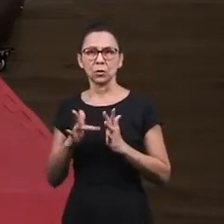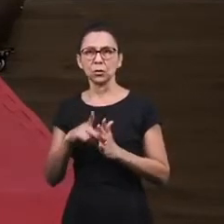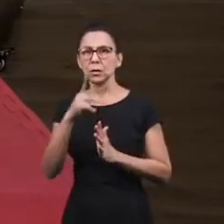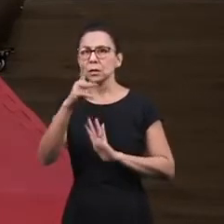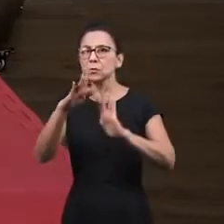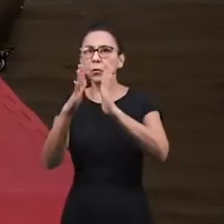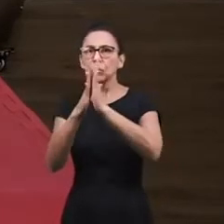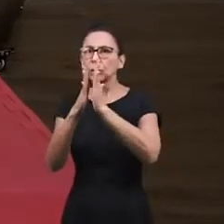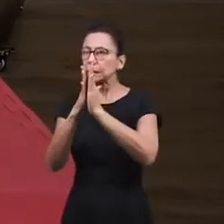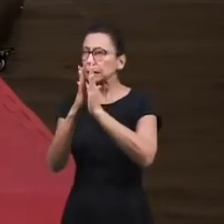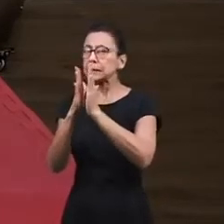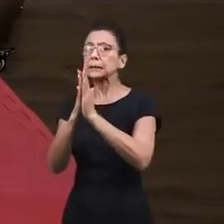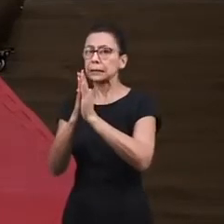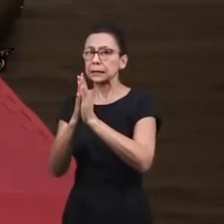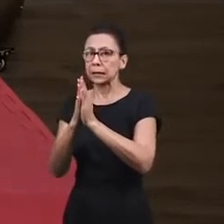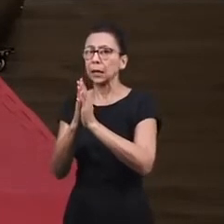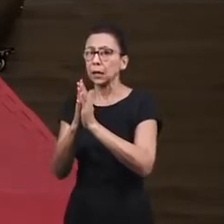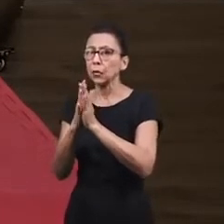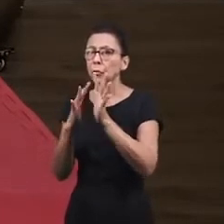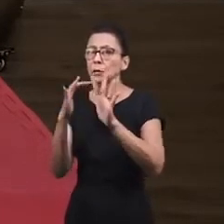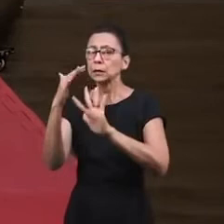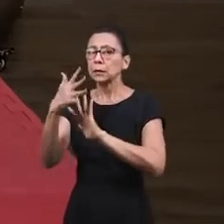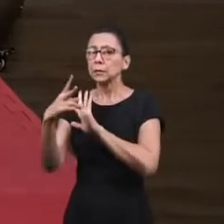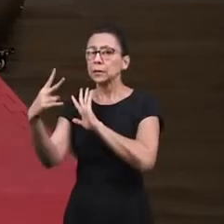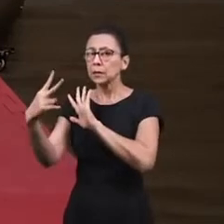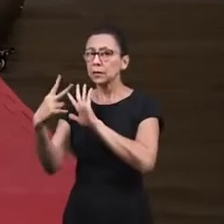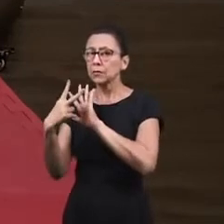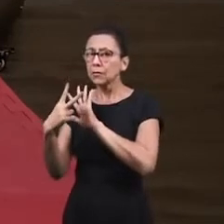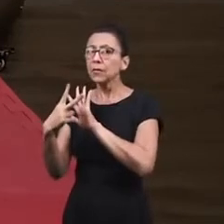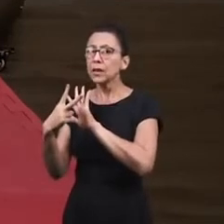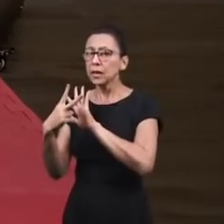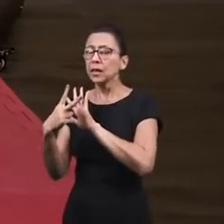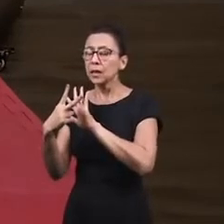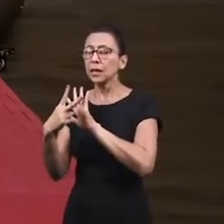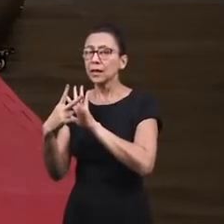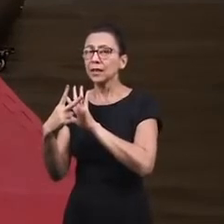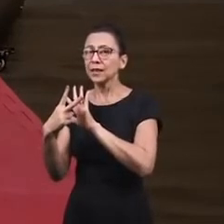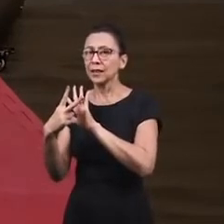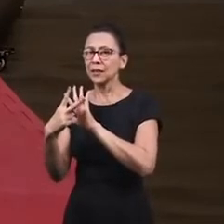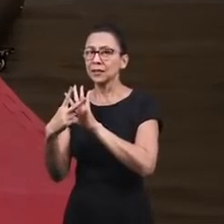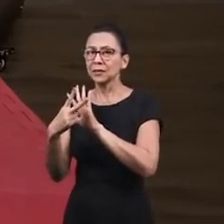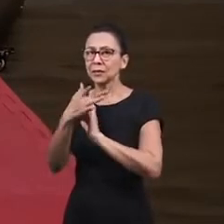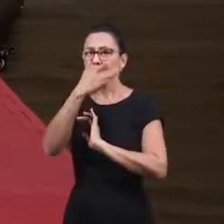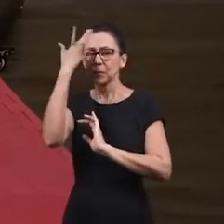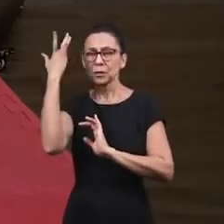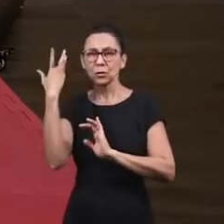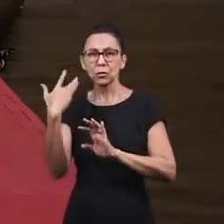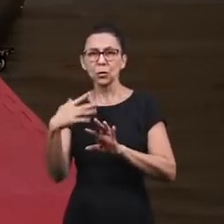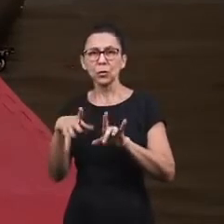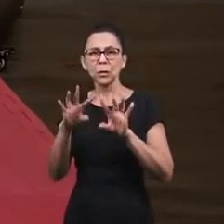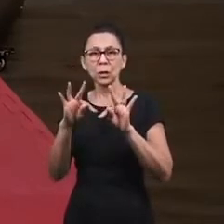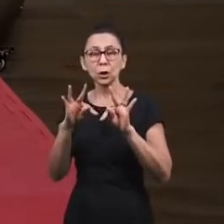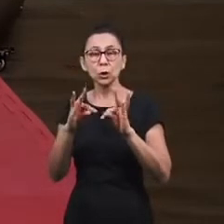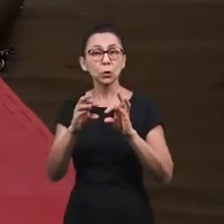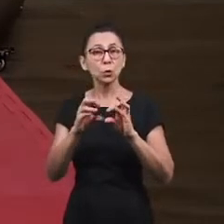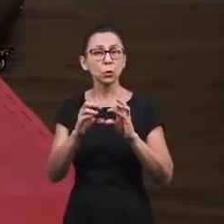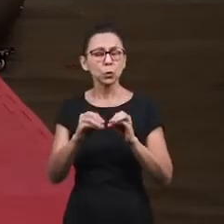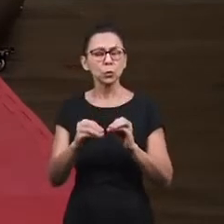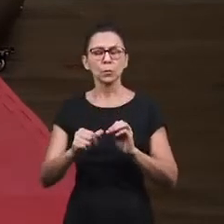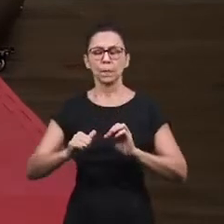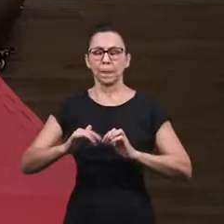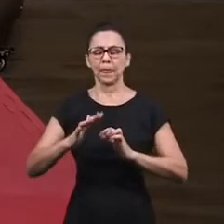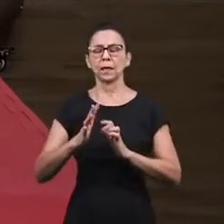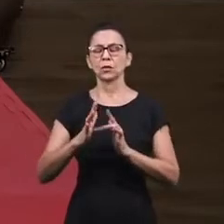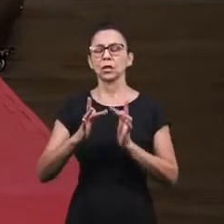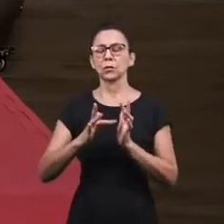those that asks him, the needy person that searches and looks for him with all his heart. So Jesus asked